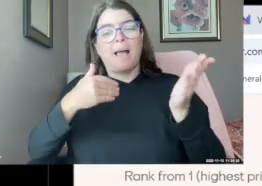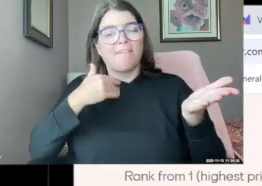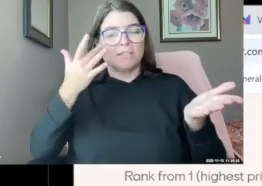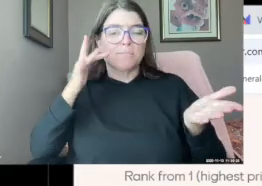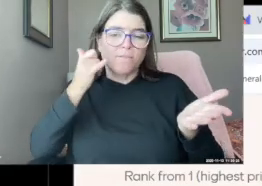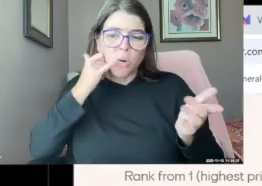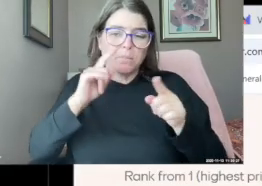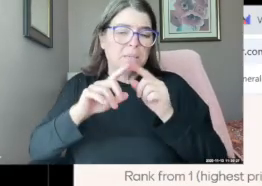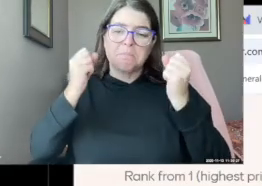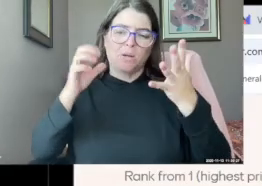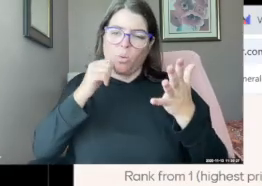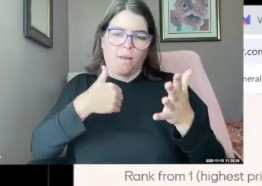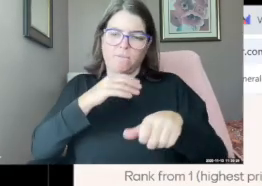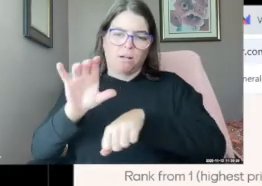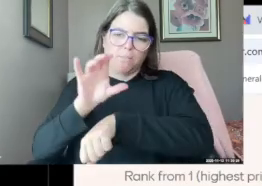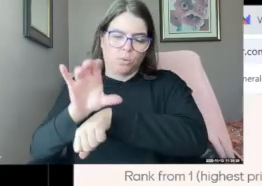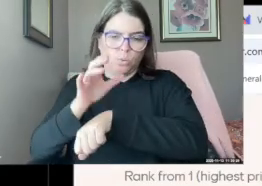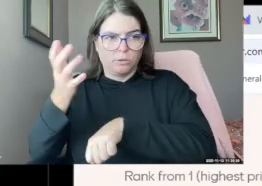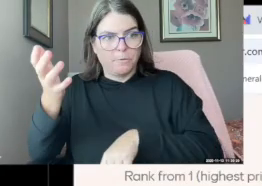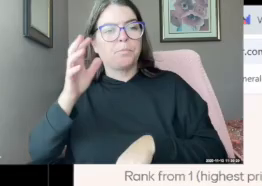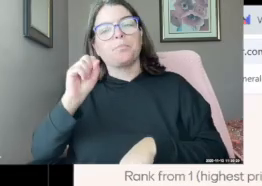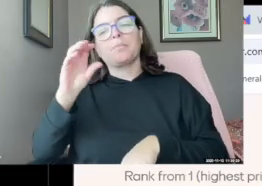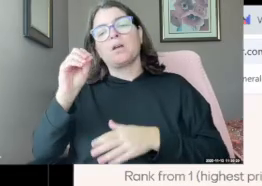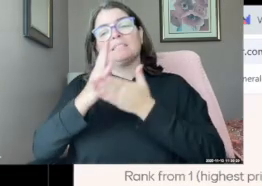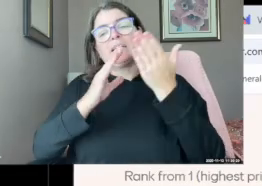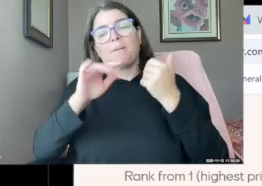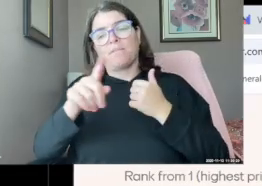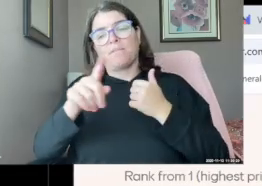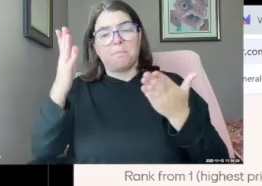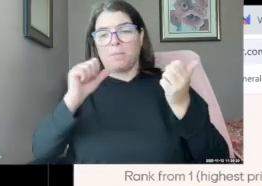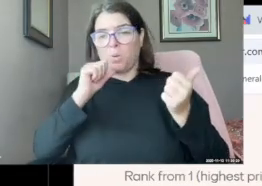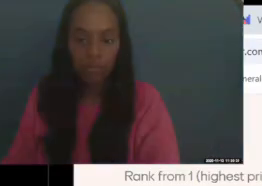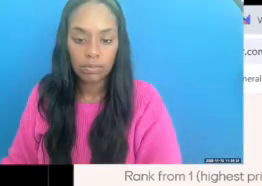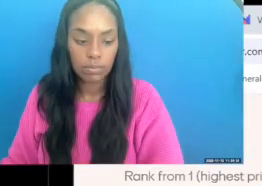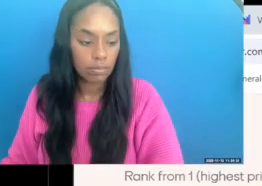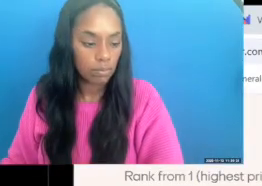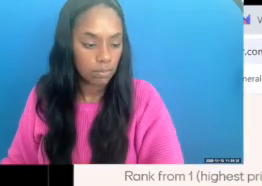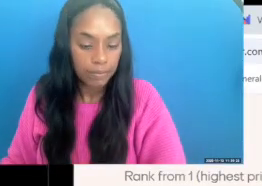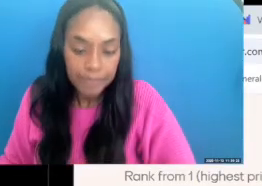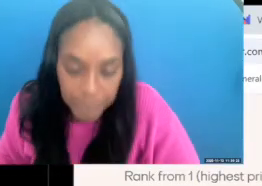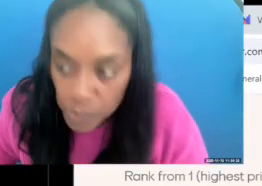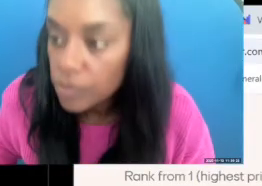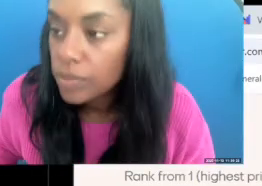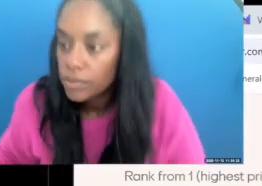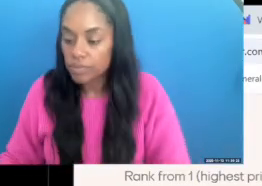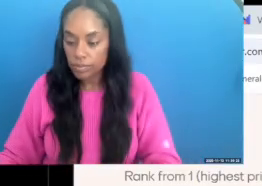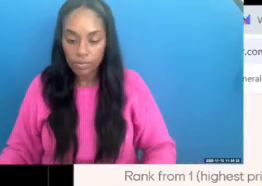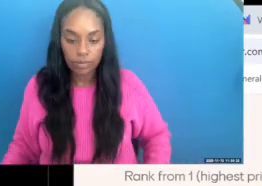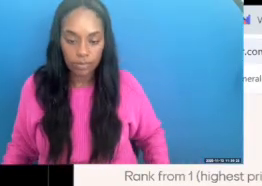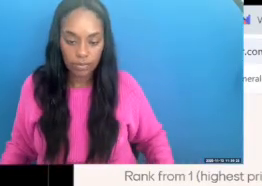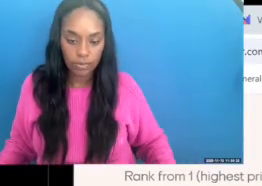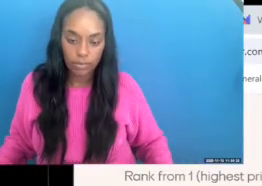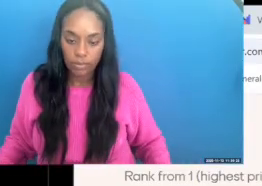working in low income communities. People don't have access to internet. Some people have smartphones, many don't have computers,